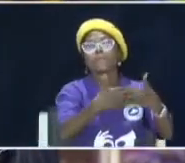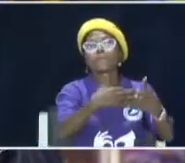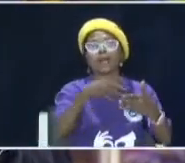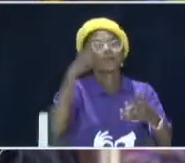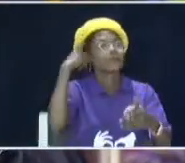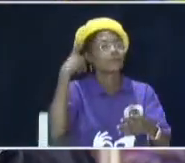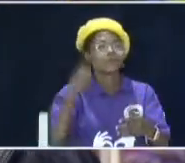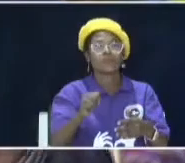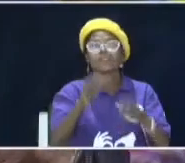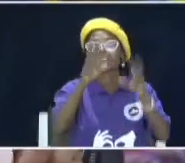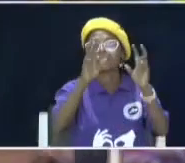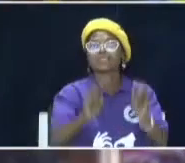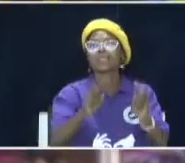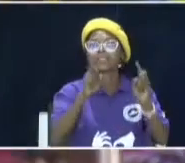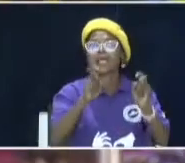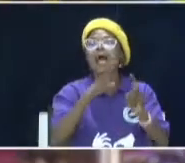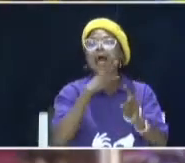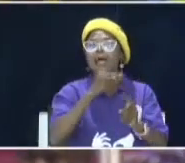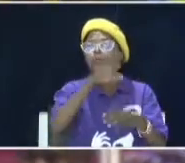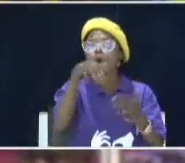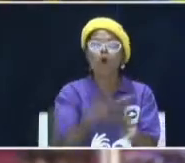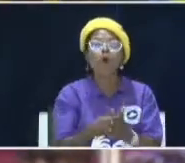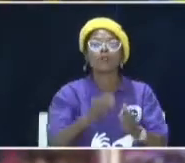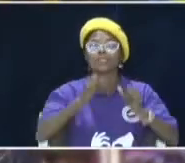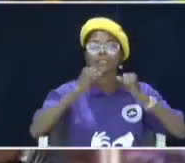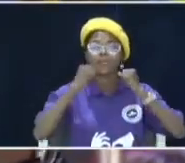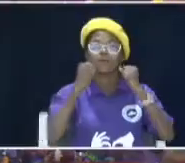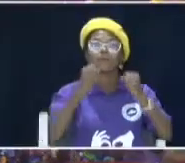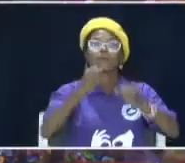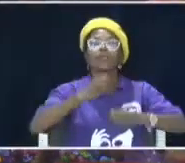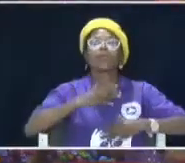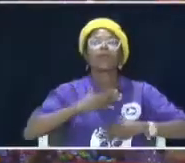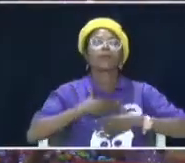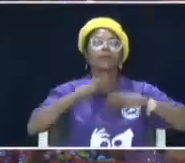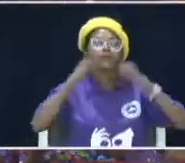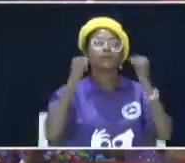every organ in his body is working perfectly well.